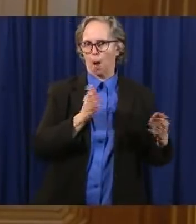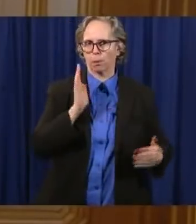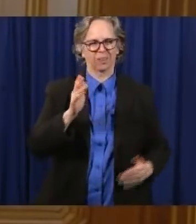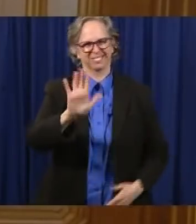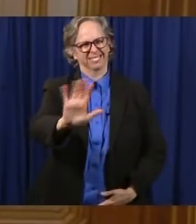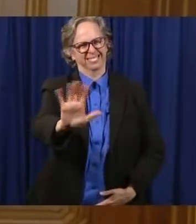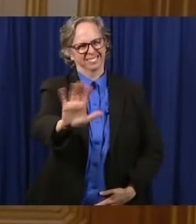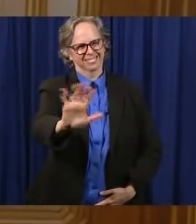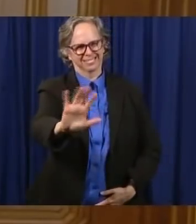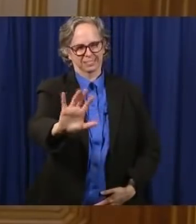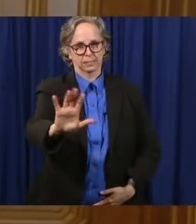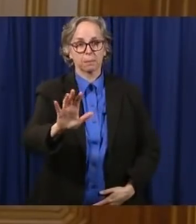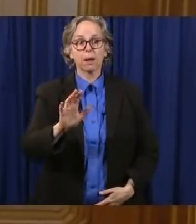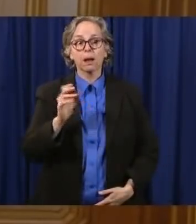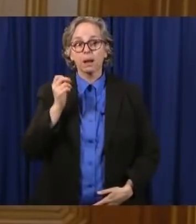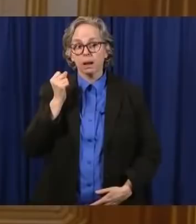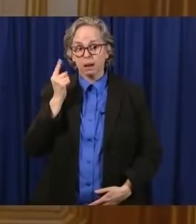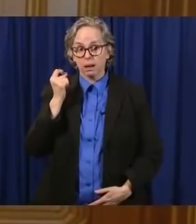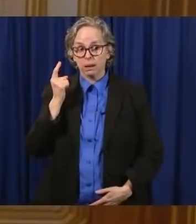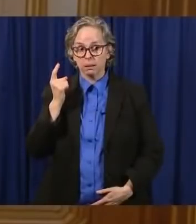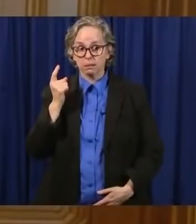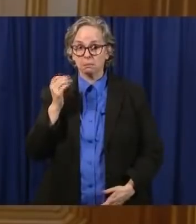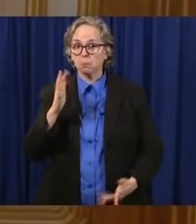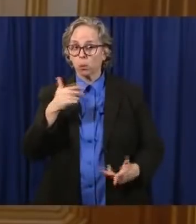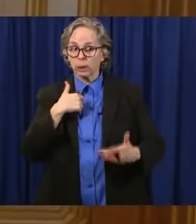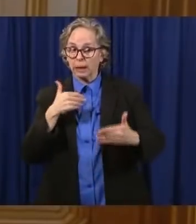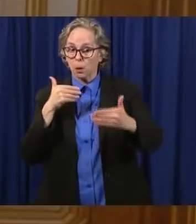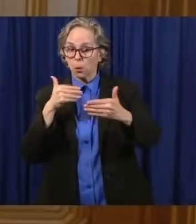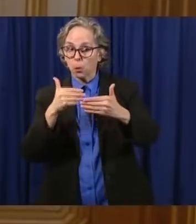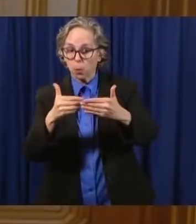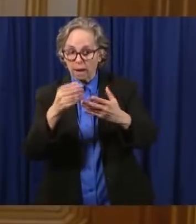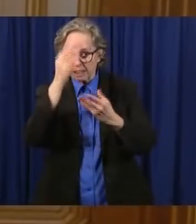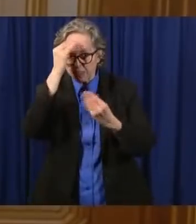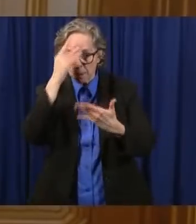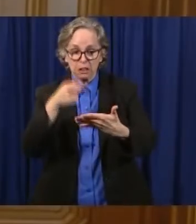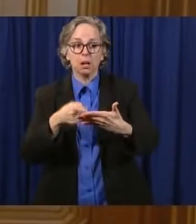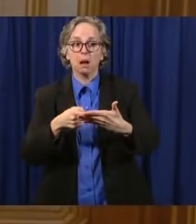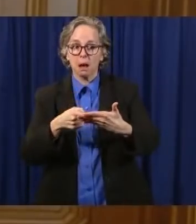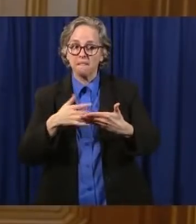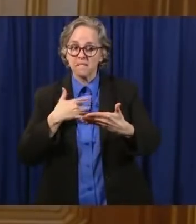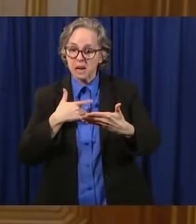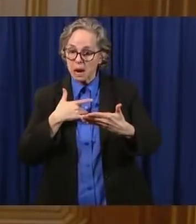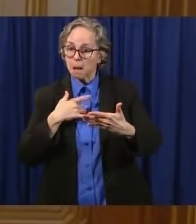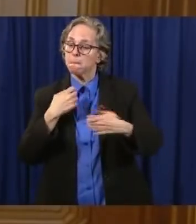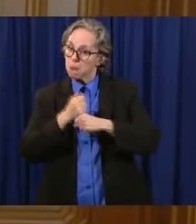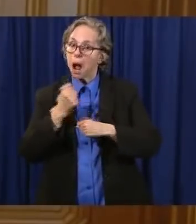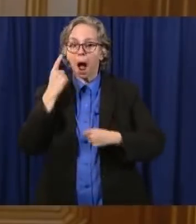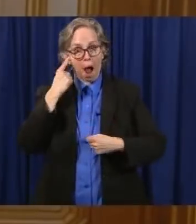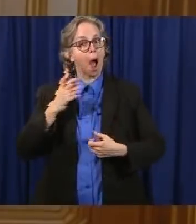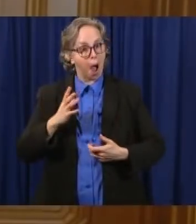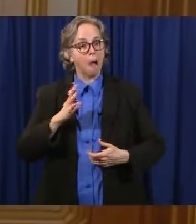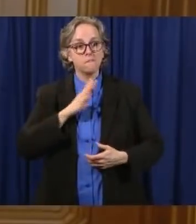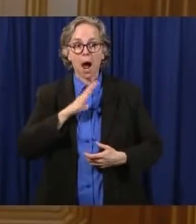if the facts would indicate that that made sense, we might do that. I think that would